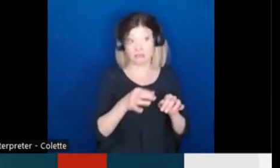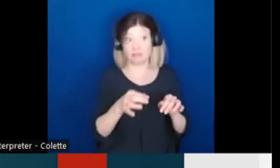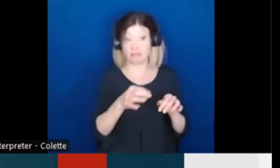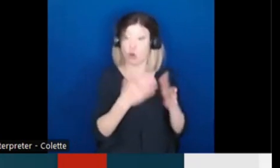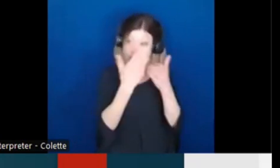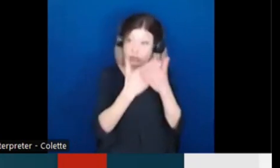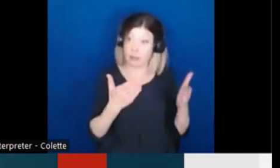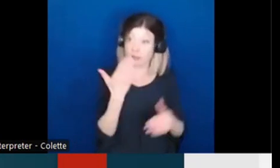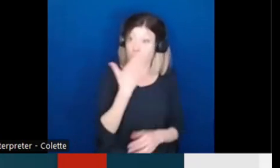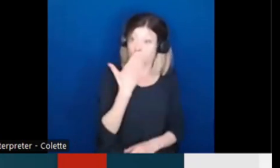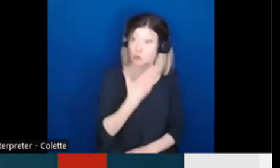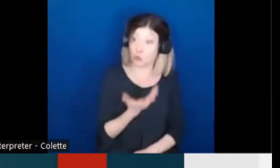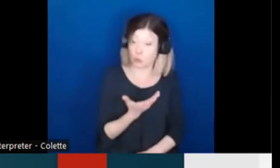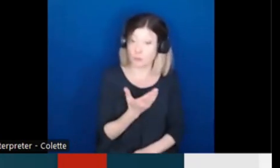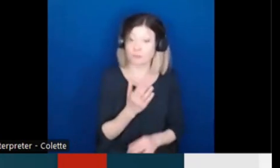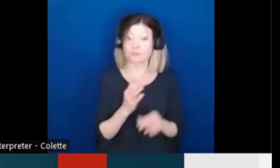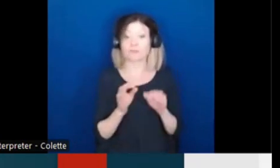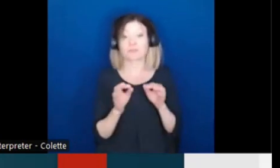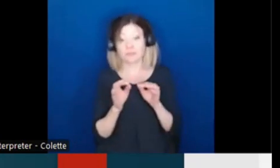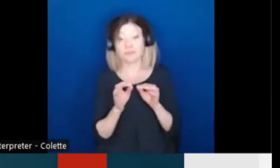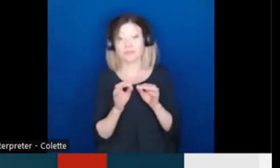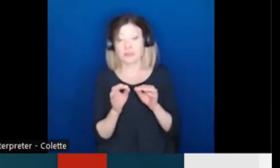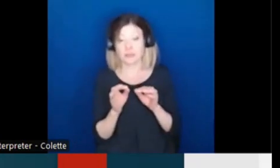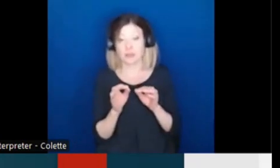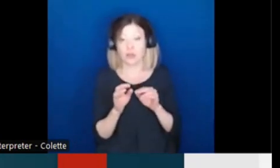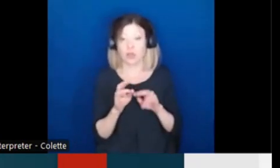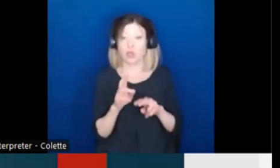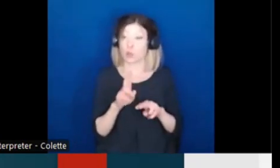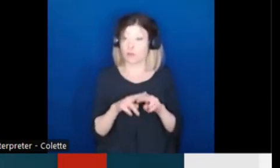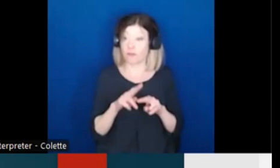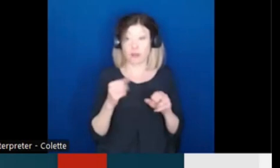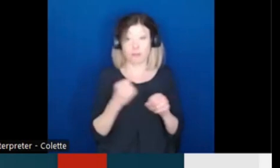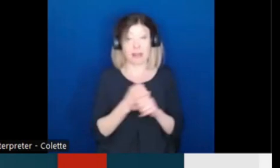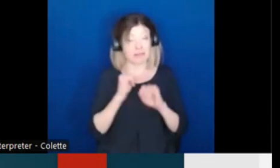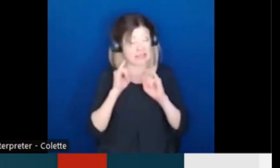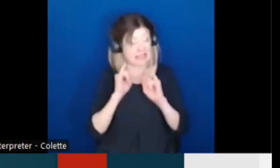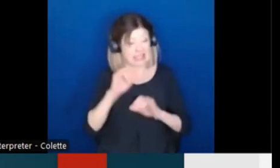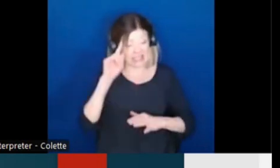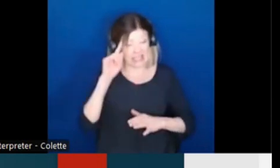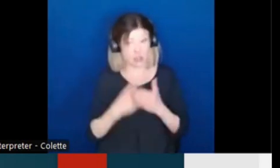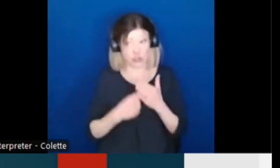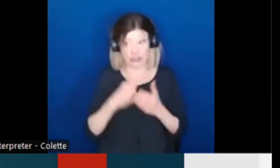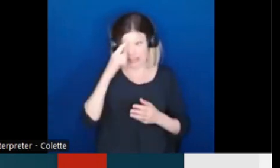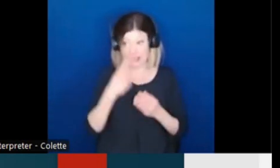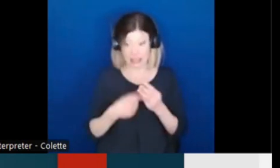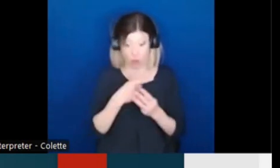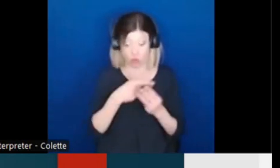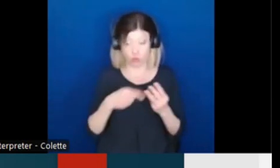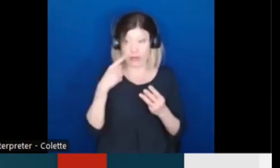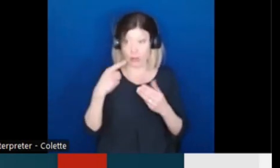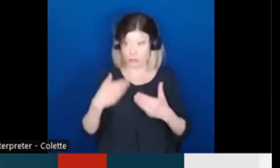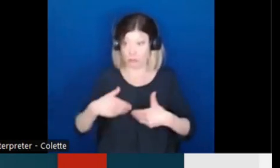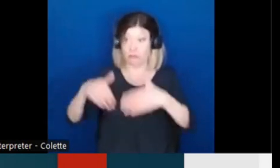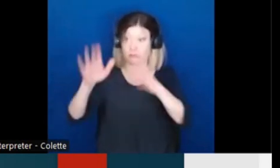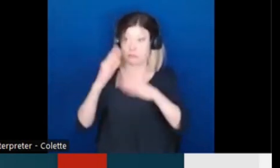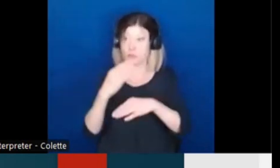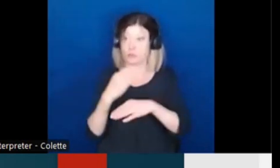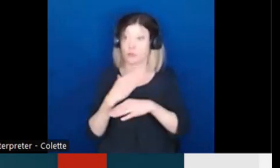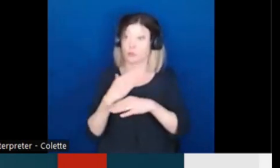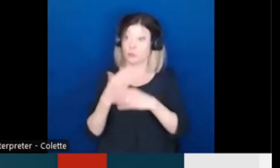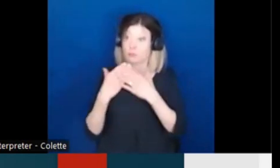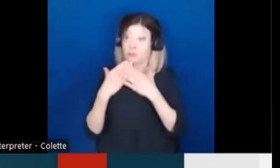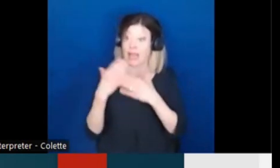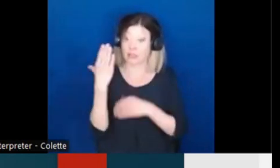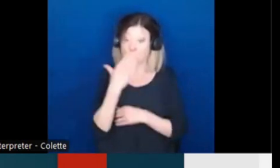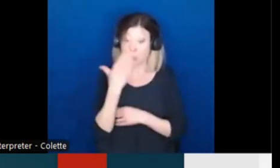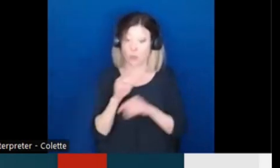life, and he decided to send his daughters away to school. So this is a picture of the school.